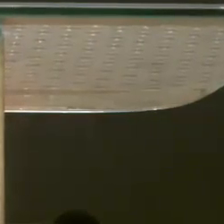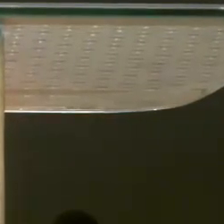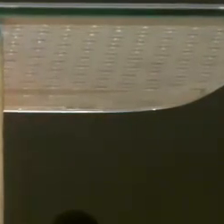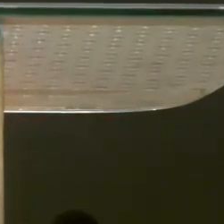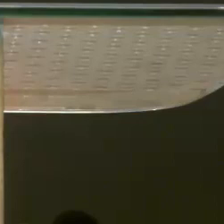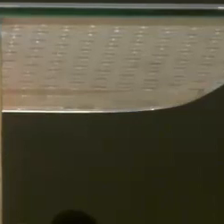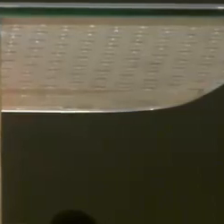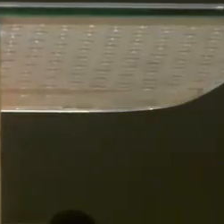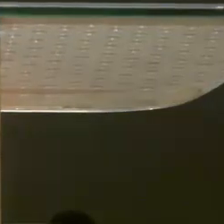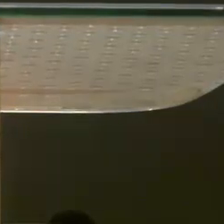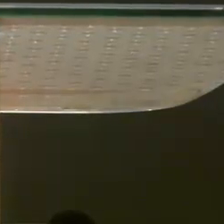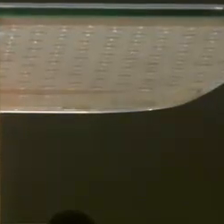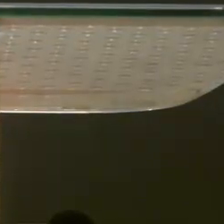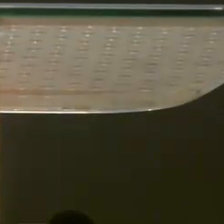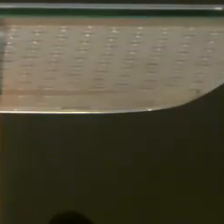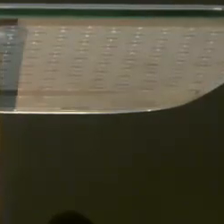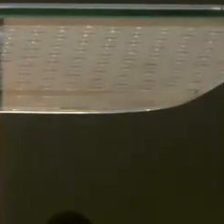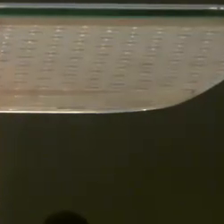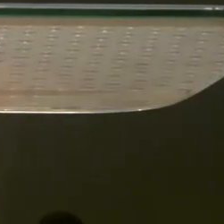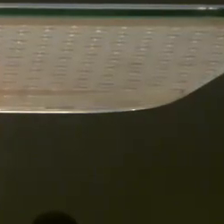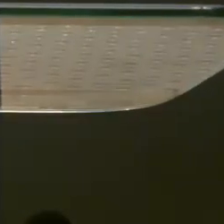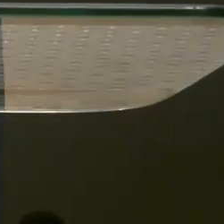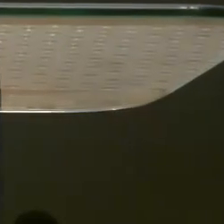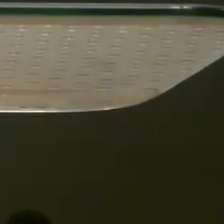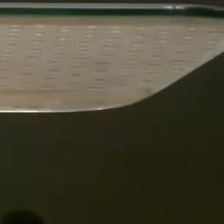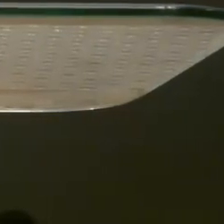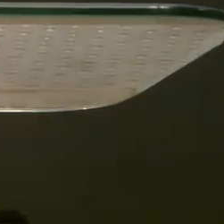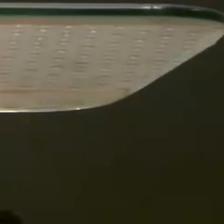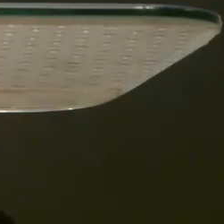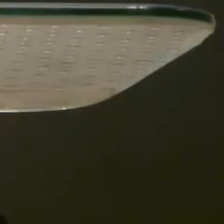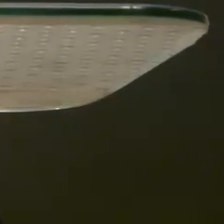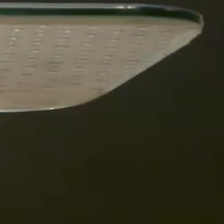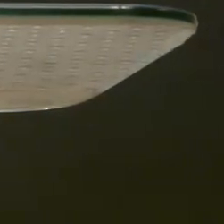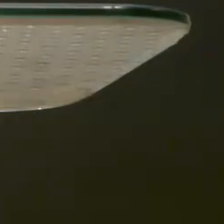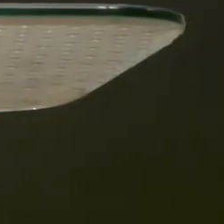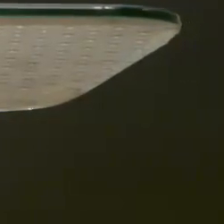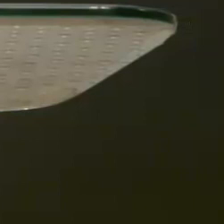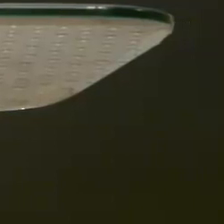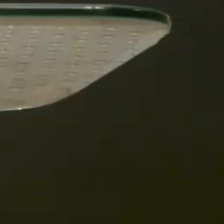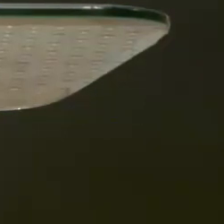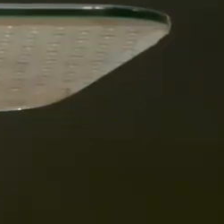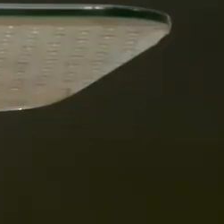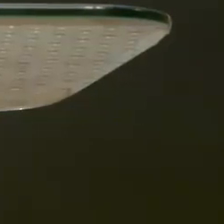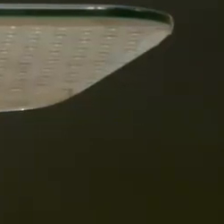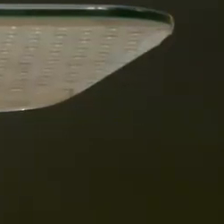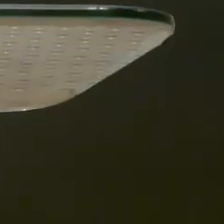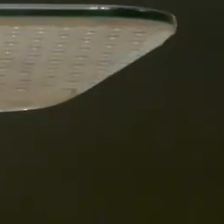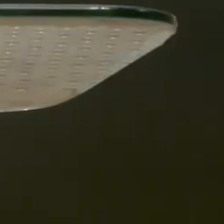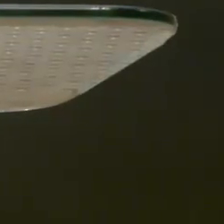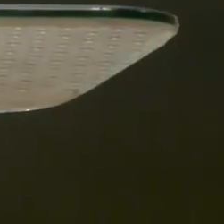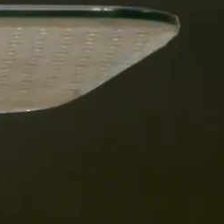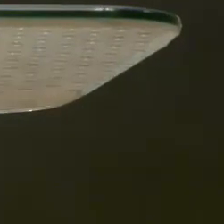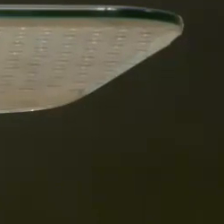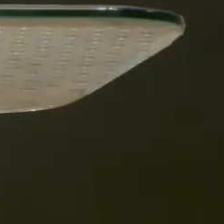the faith of Christ and not by the works of the law. For by the works of the